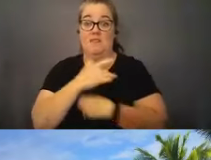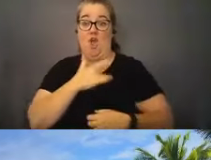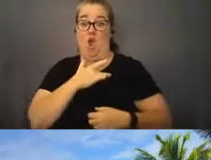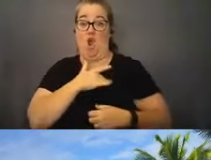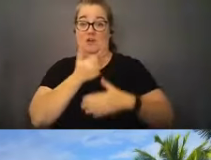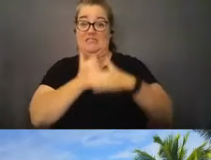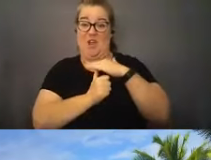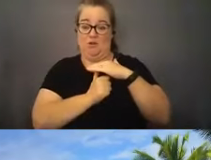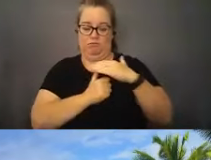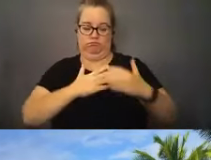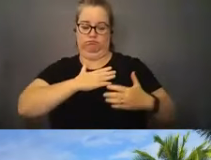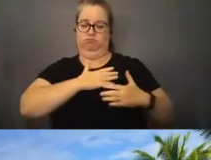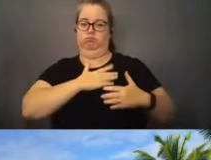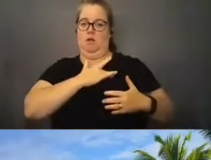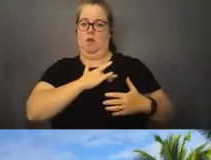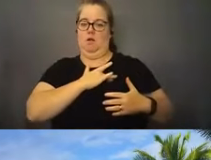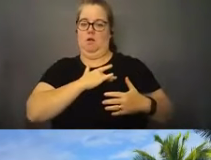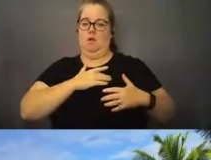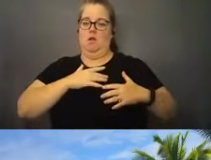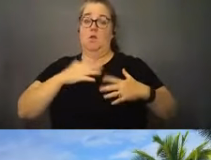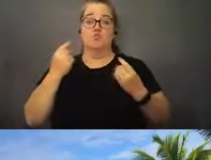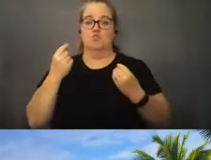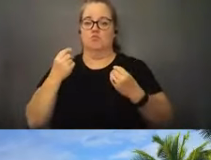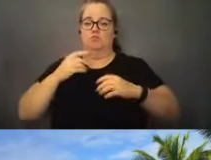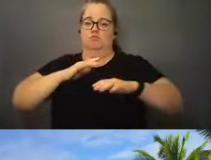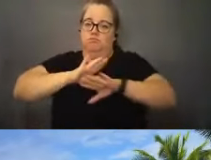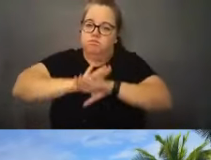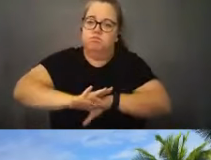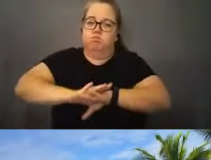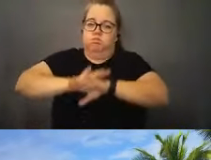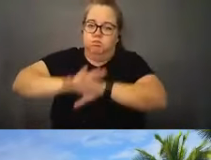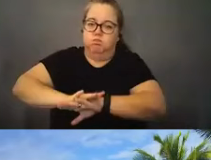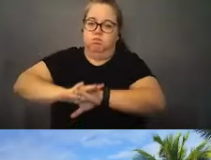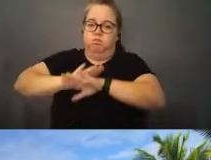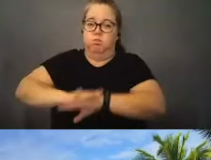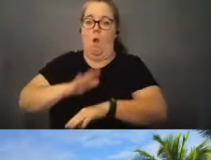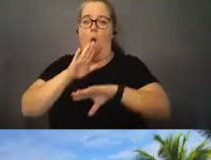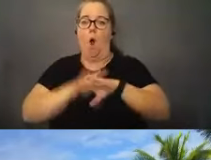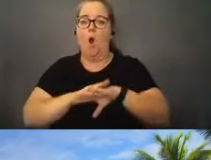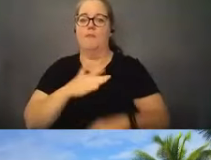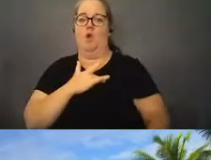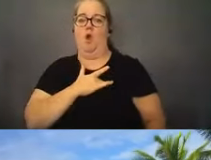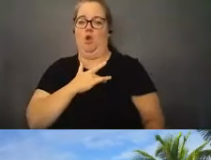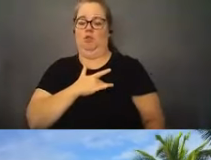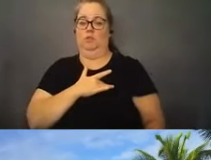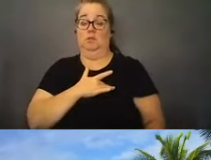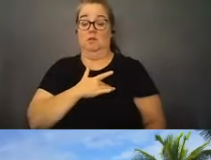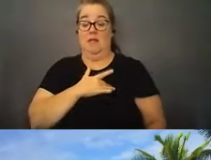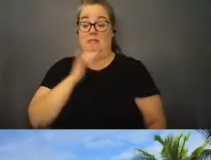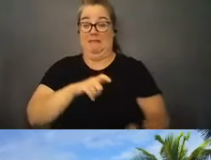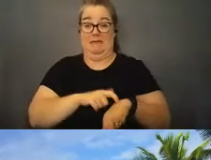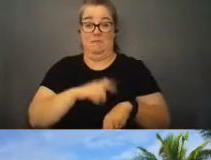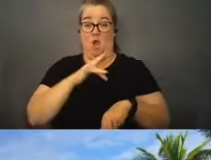And so we're literally squeezing that heart. Okay, the heart is not working when we need to do